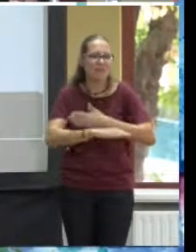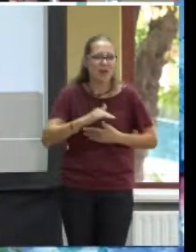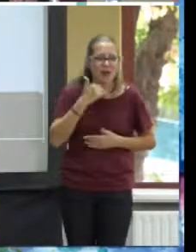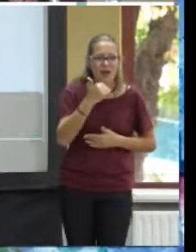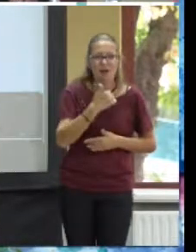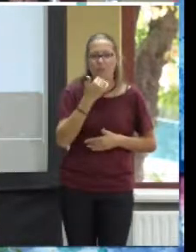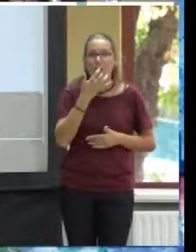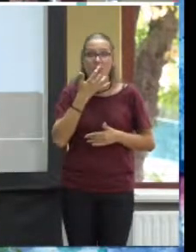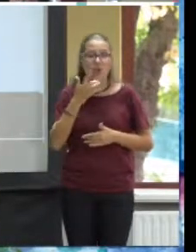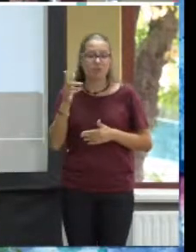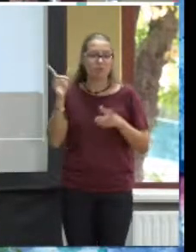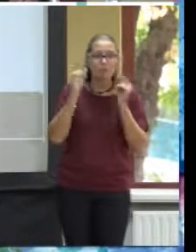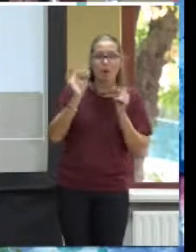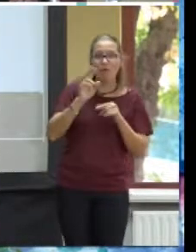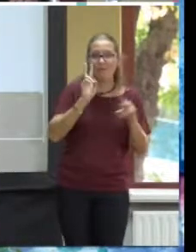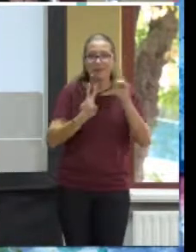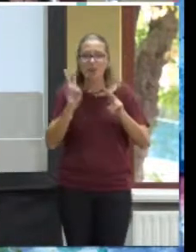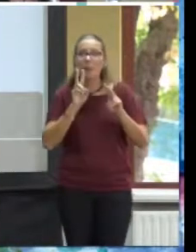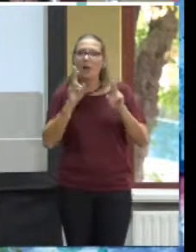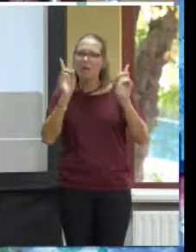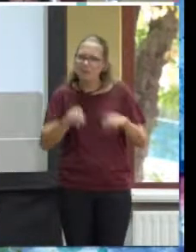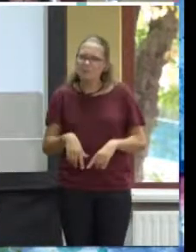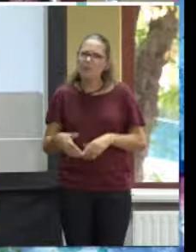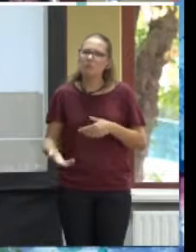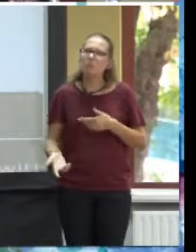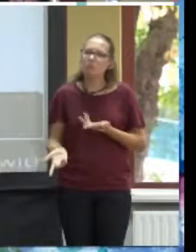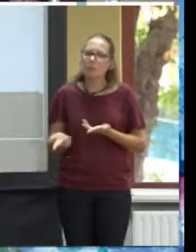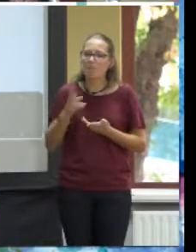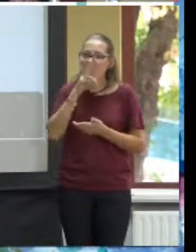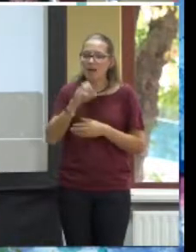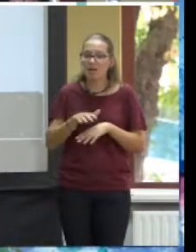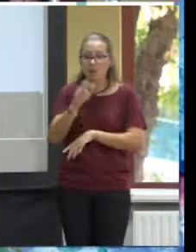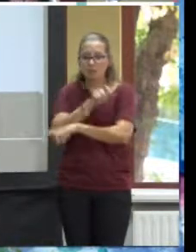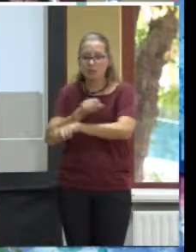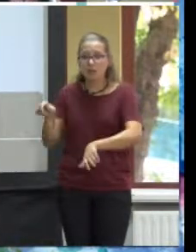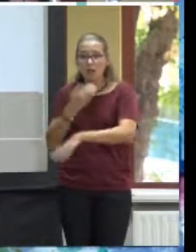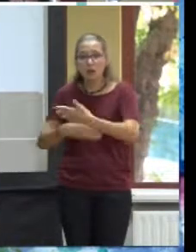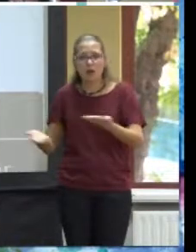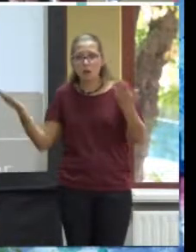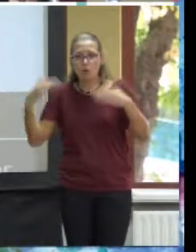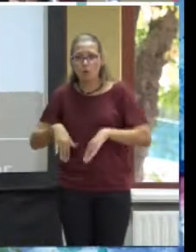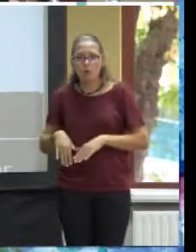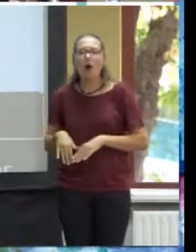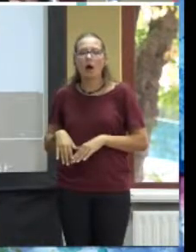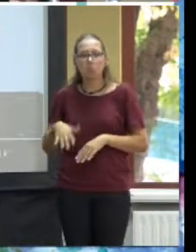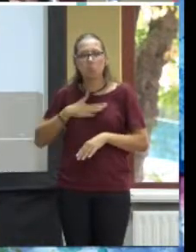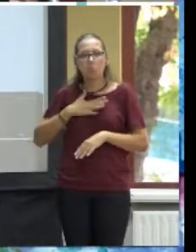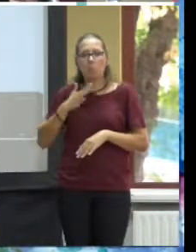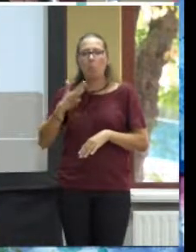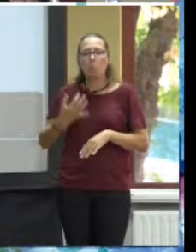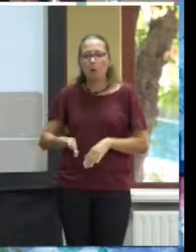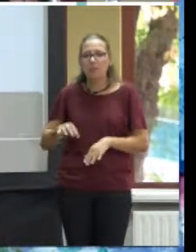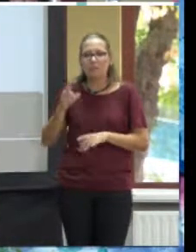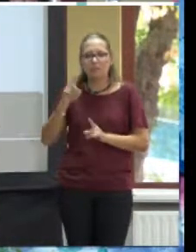some disabilities, such as visual impairment or cognitive impairment. But it's also very useful for people that are not disabled, but that